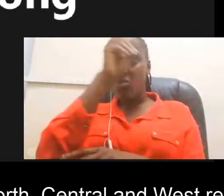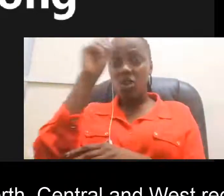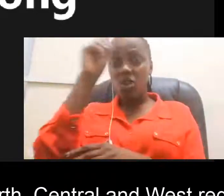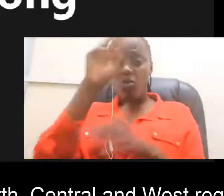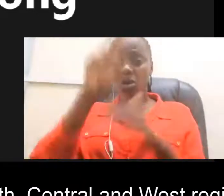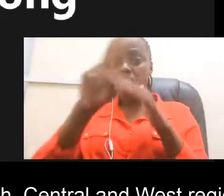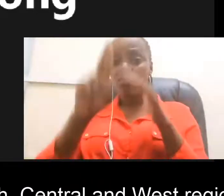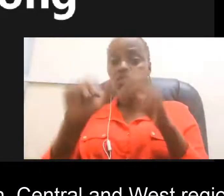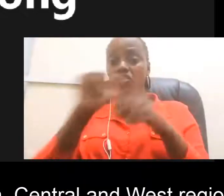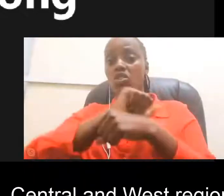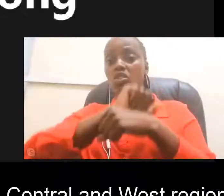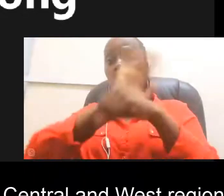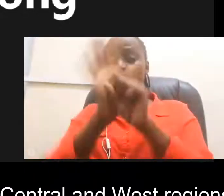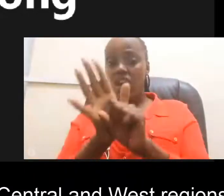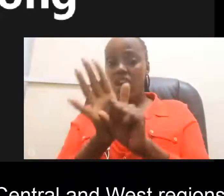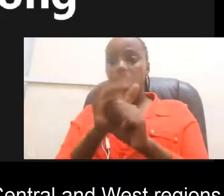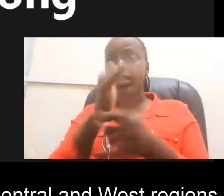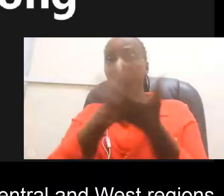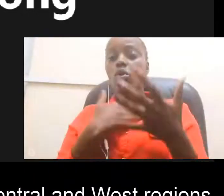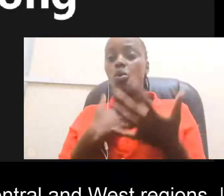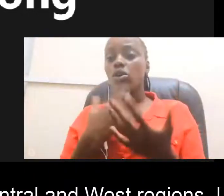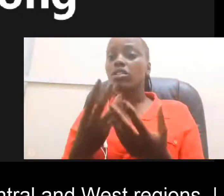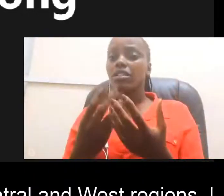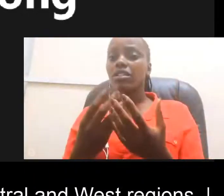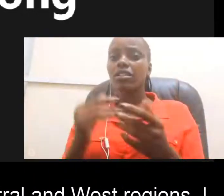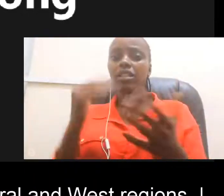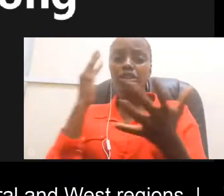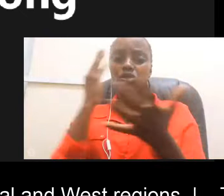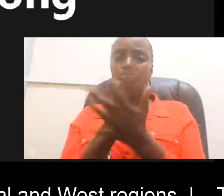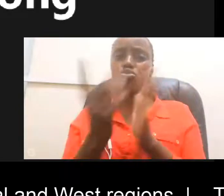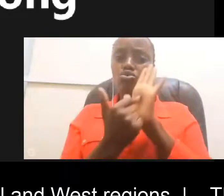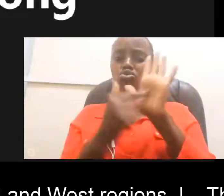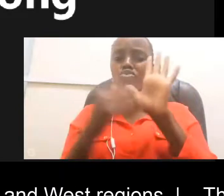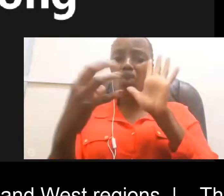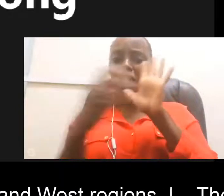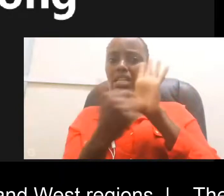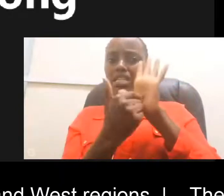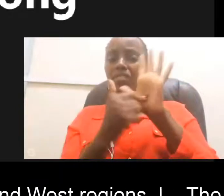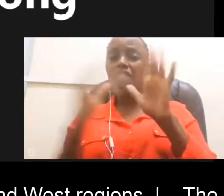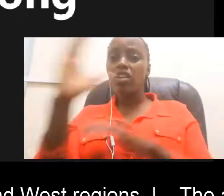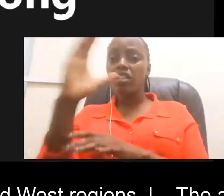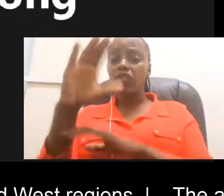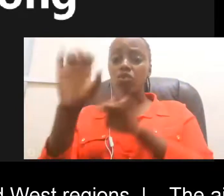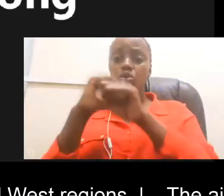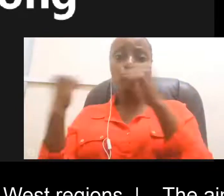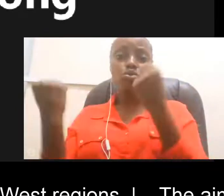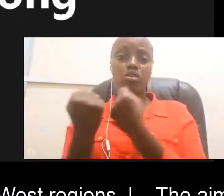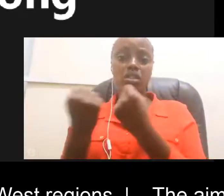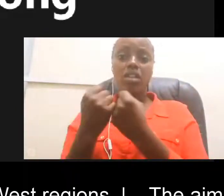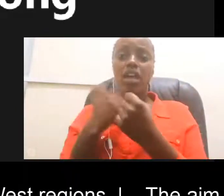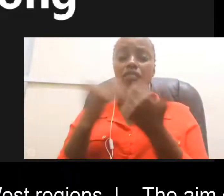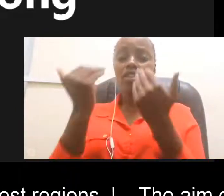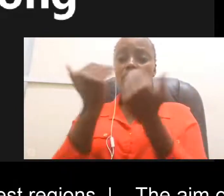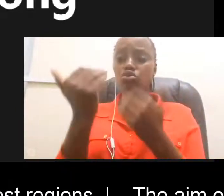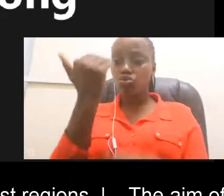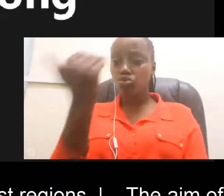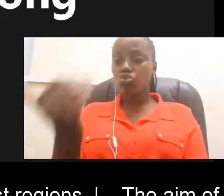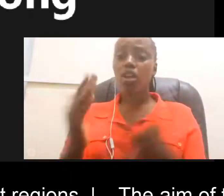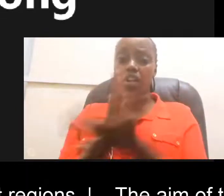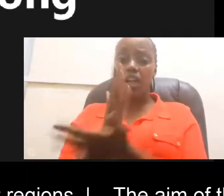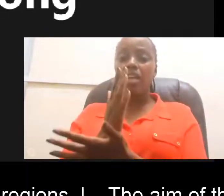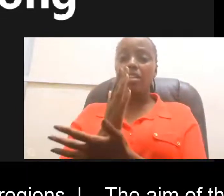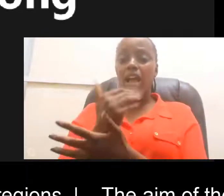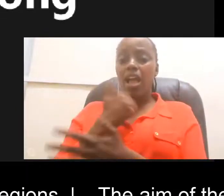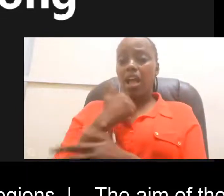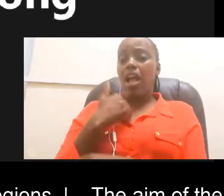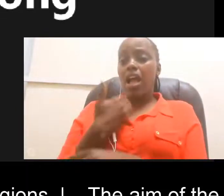patients. Some don't want to give the real picture, and some civil society organizations working on child rights have been threatened. How